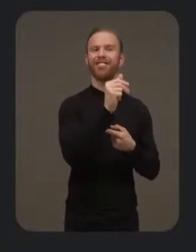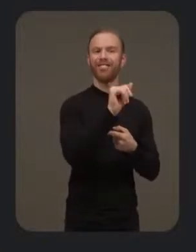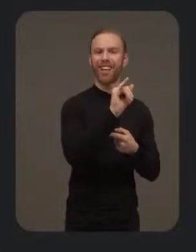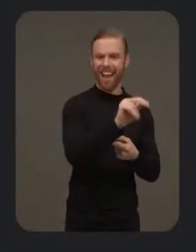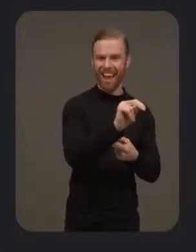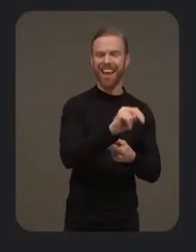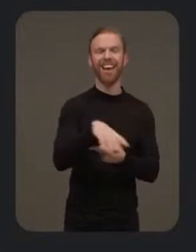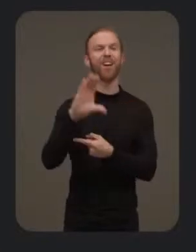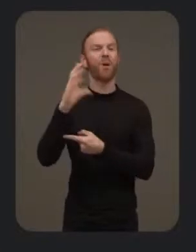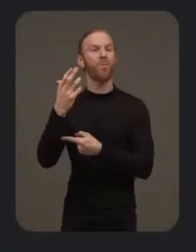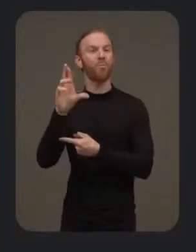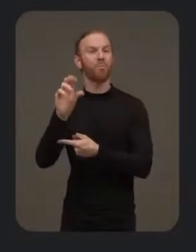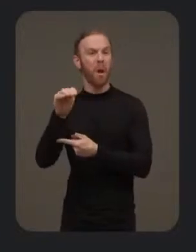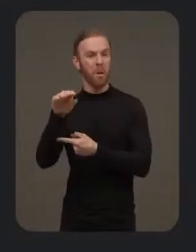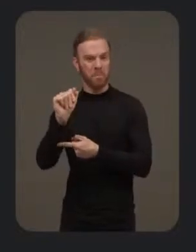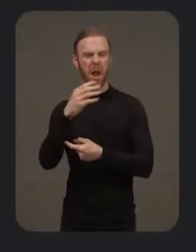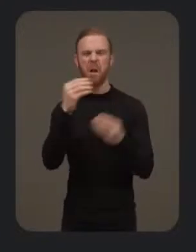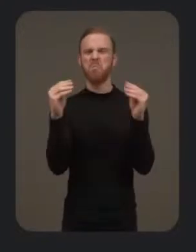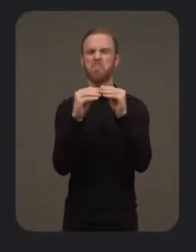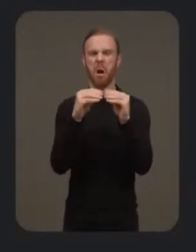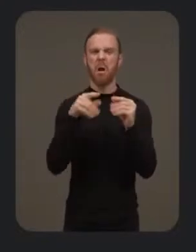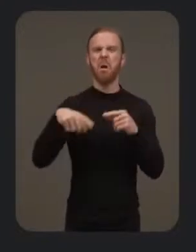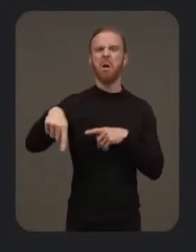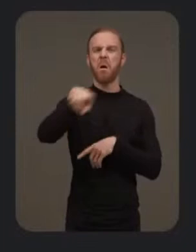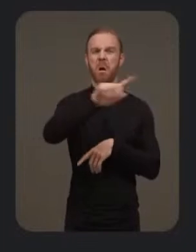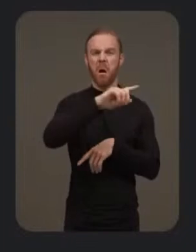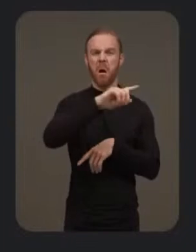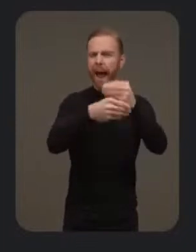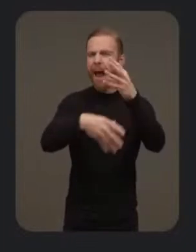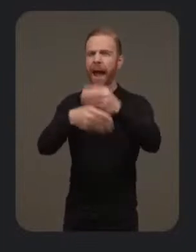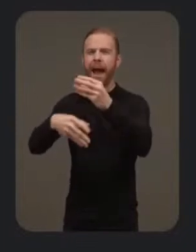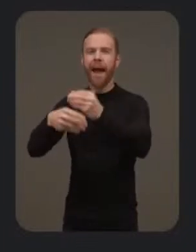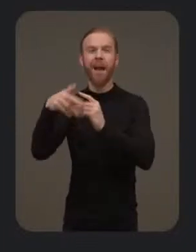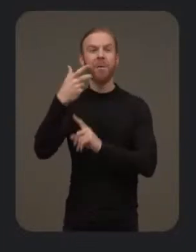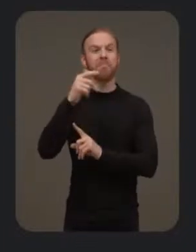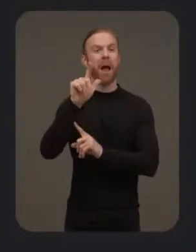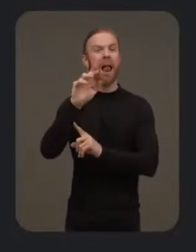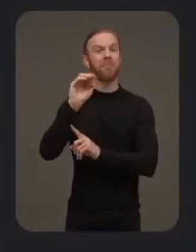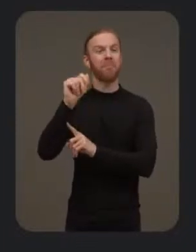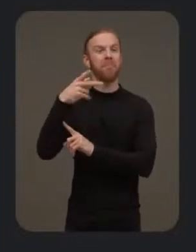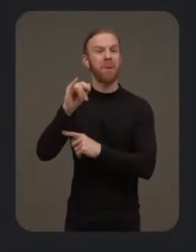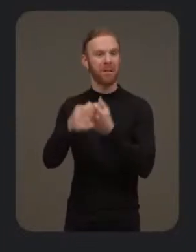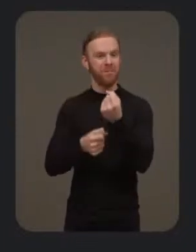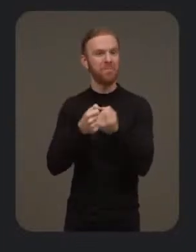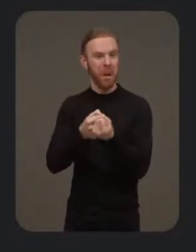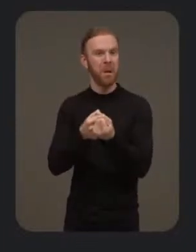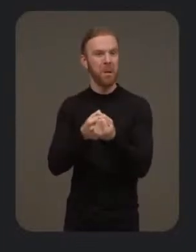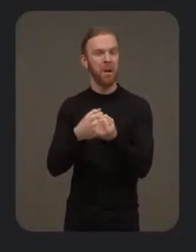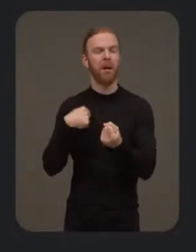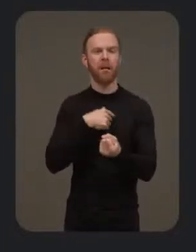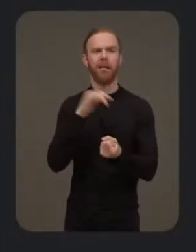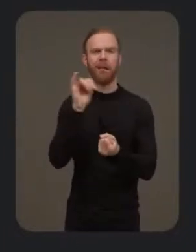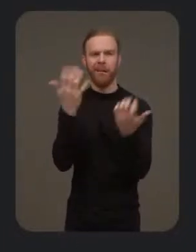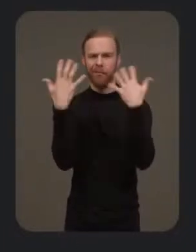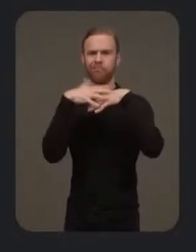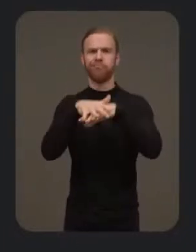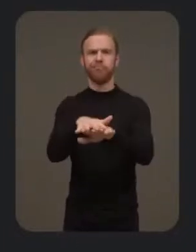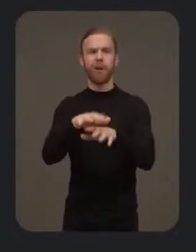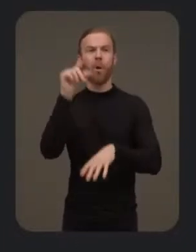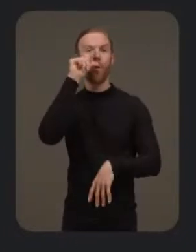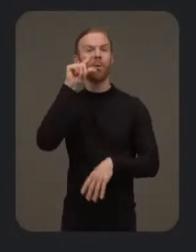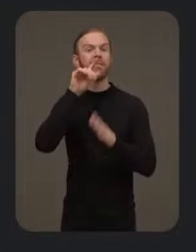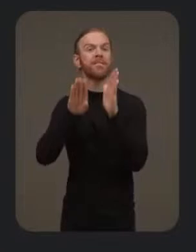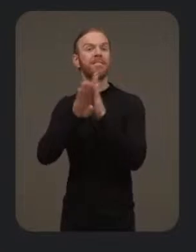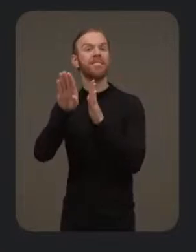like LangChain, Chroma, and many more to support the Palm API. We've also integrated it into